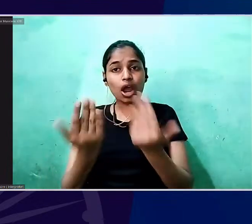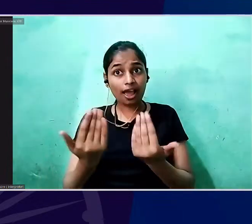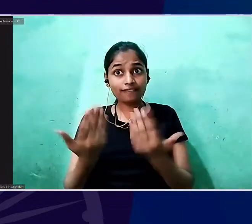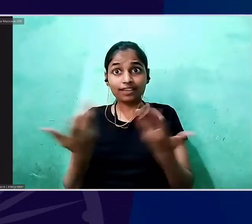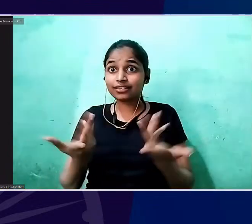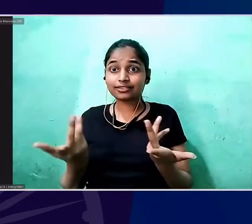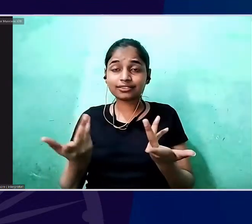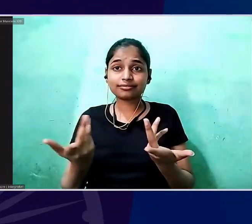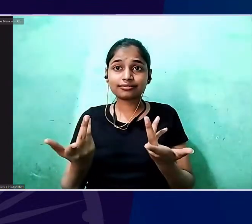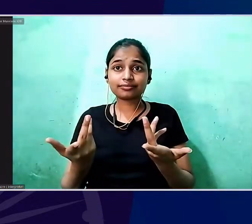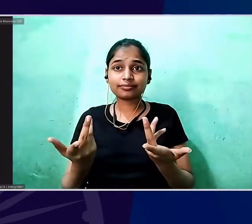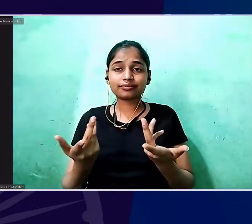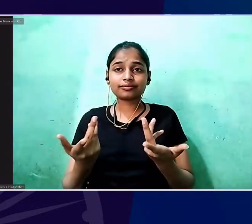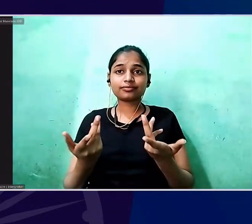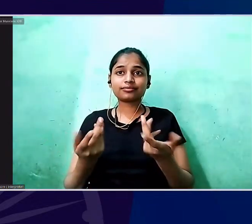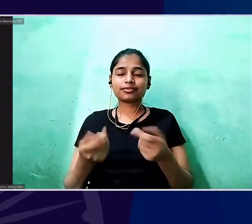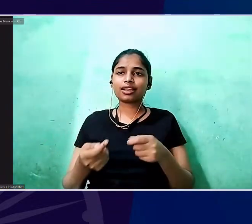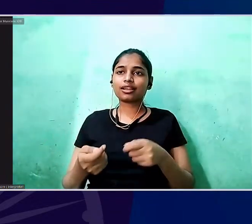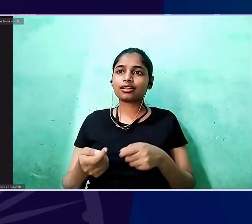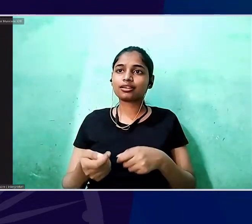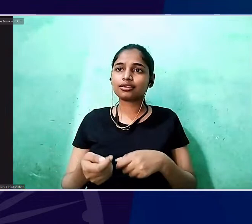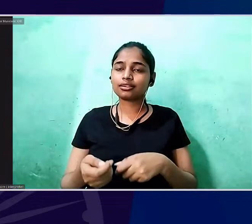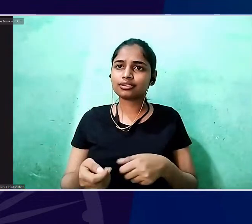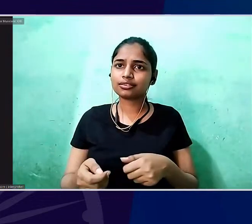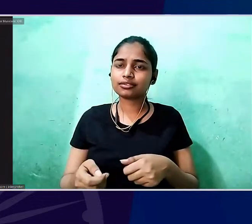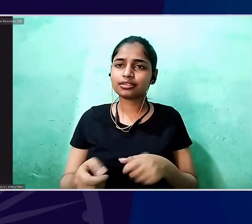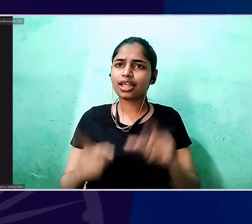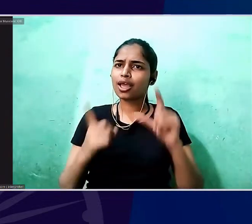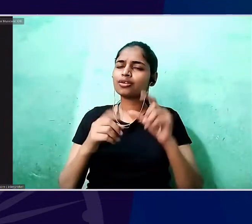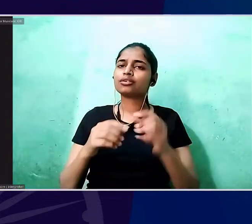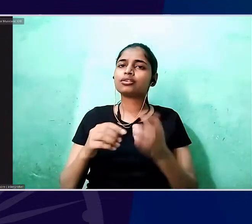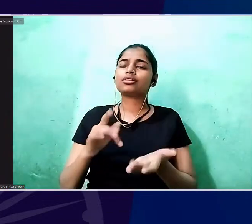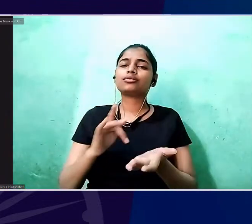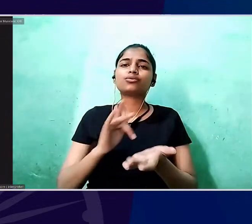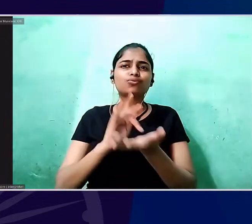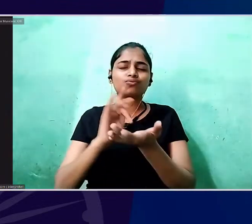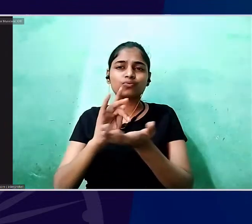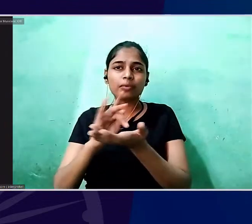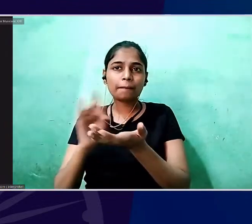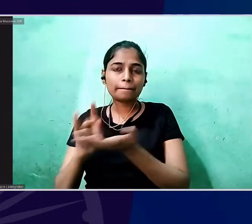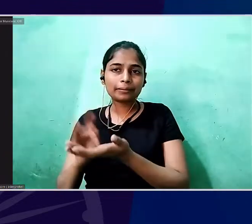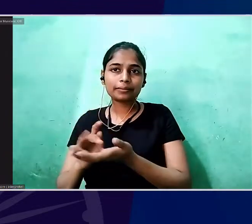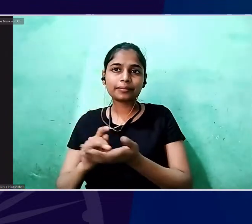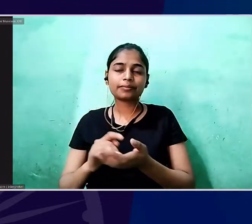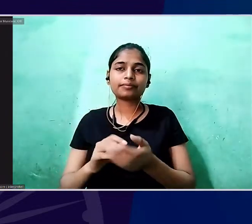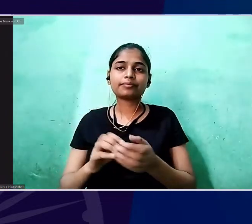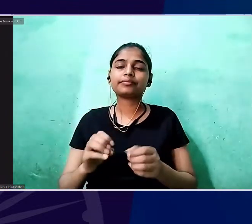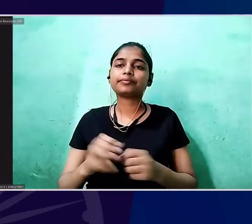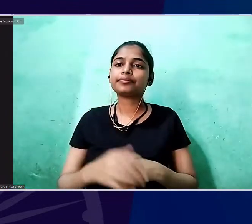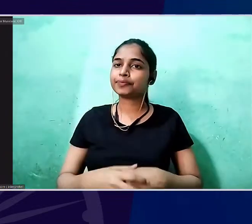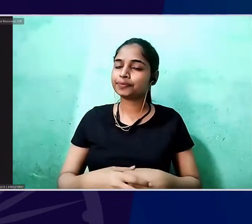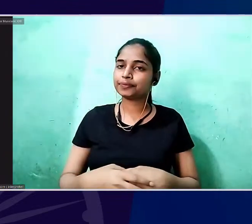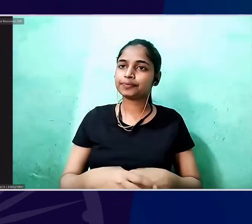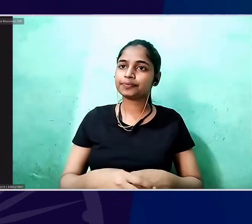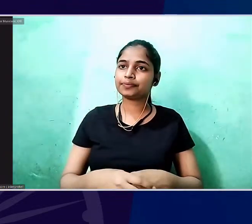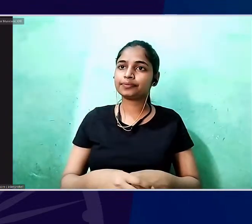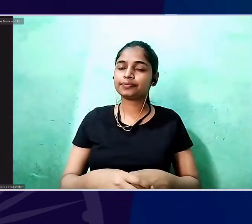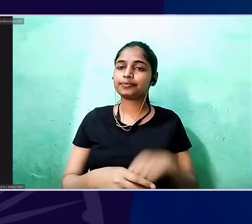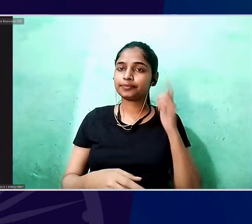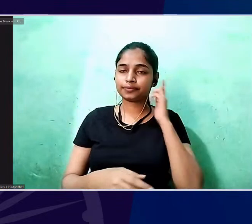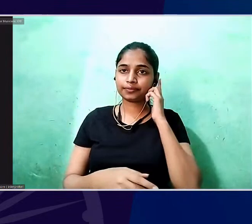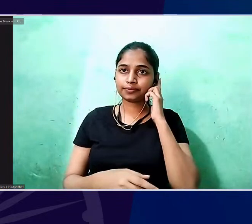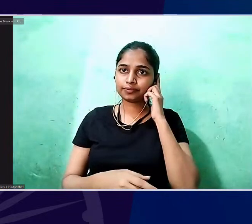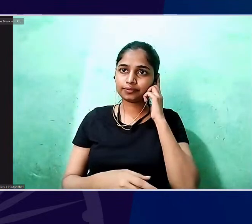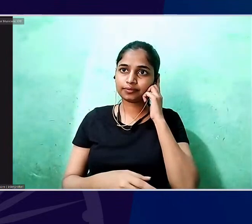sale counters located at New Delhi, Ahmedabad, Kolkata, Guwahati. And these sale counters will be functional on all the